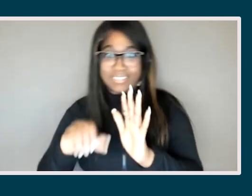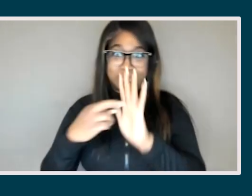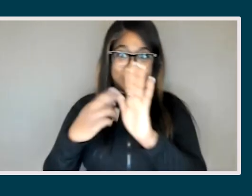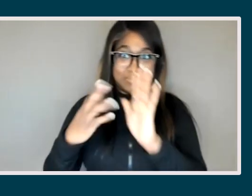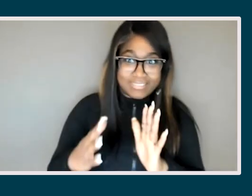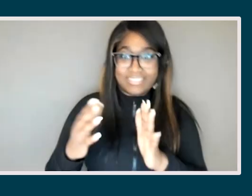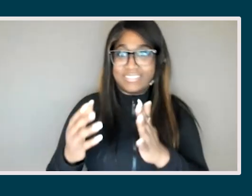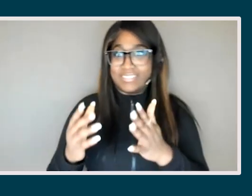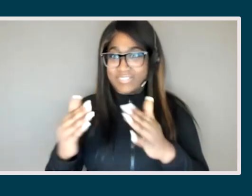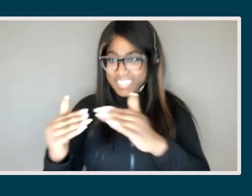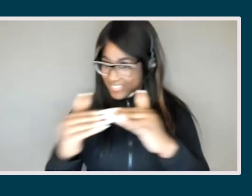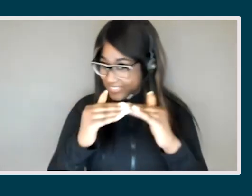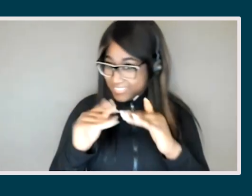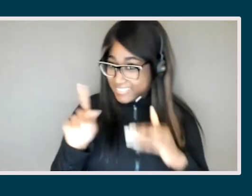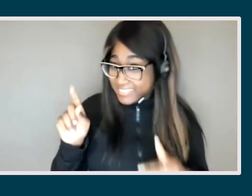equal?